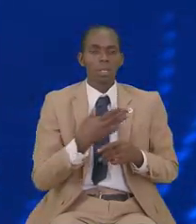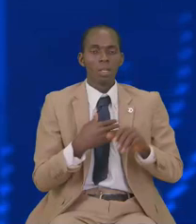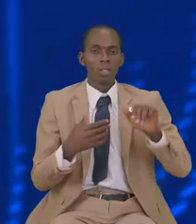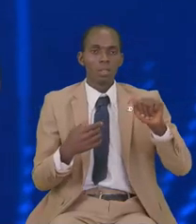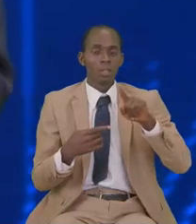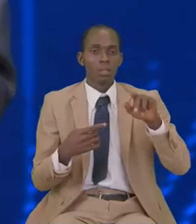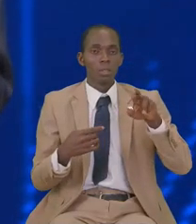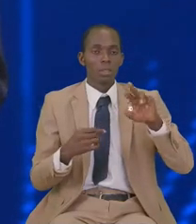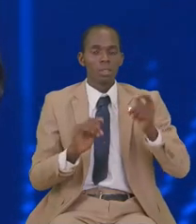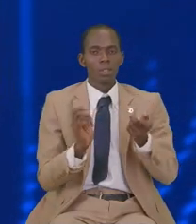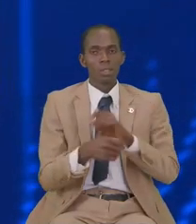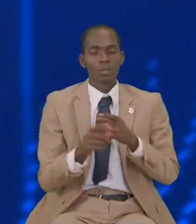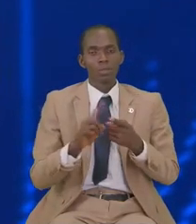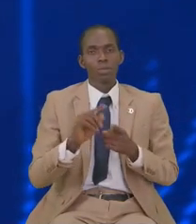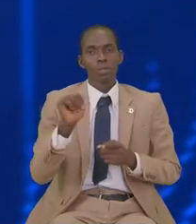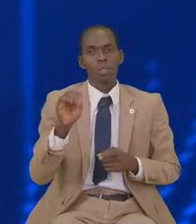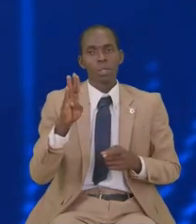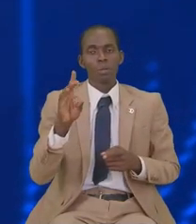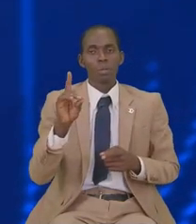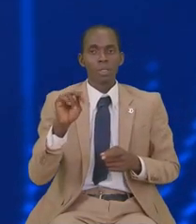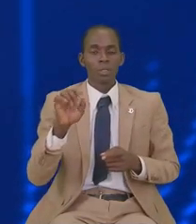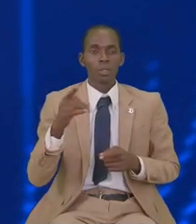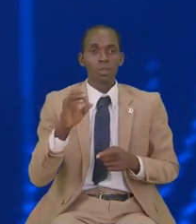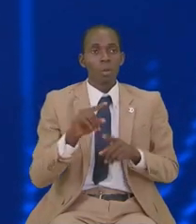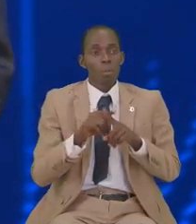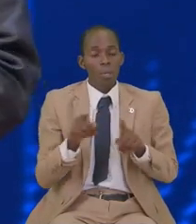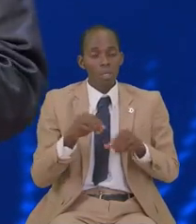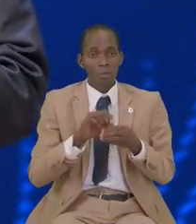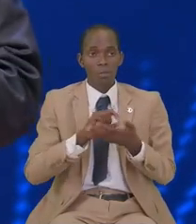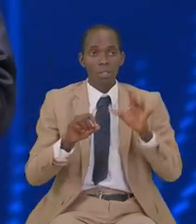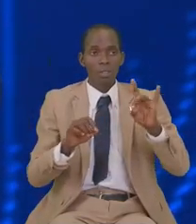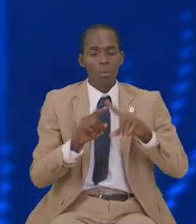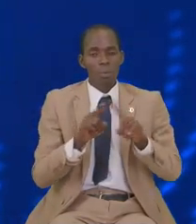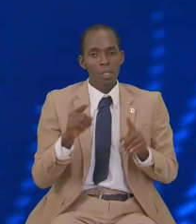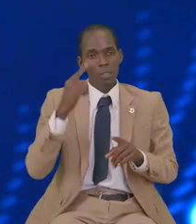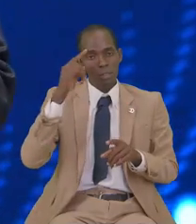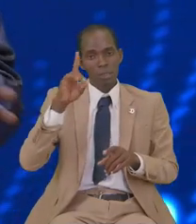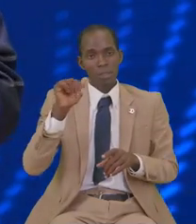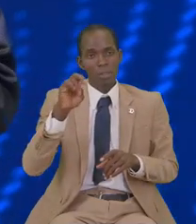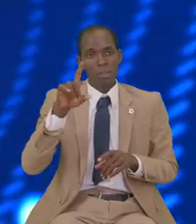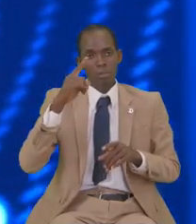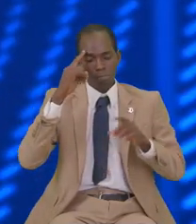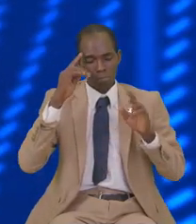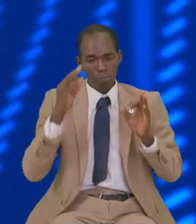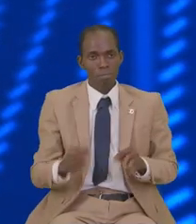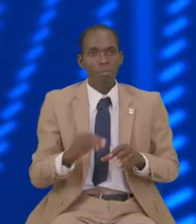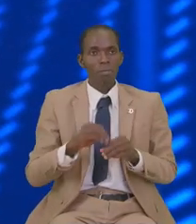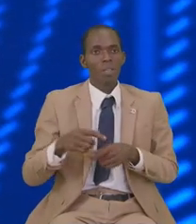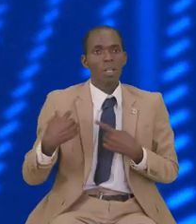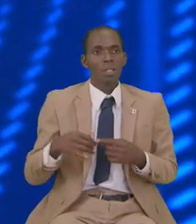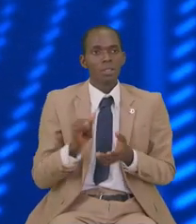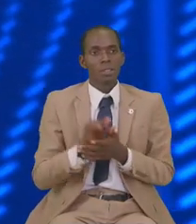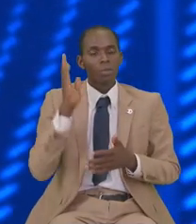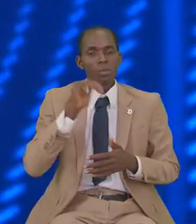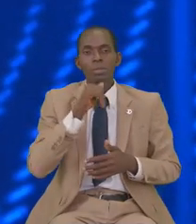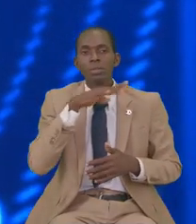says, but Daniel purposed in his heart that he would not defile himself with